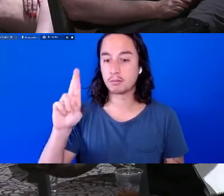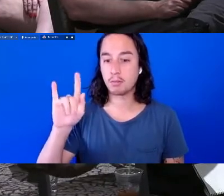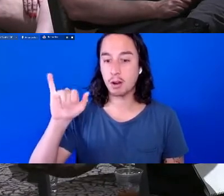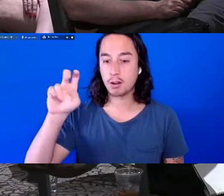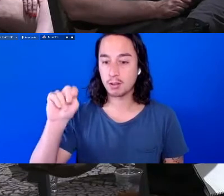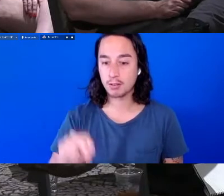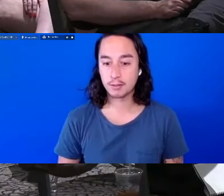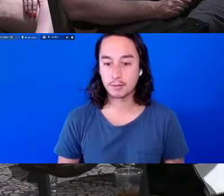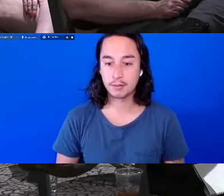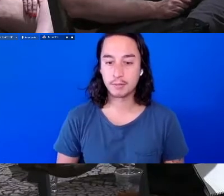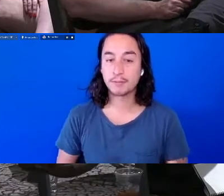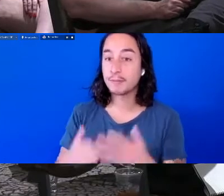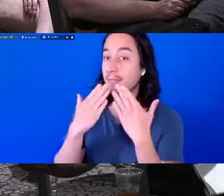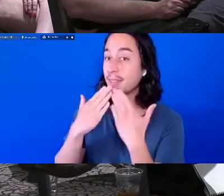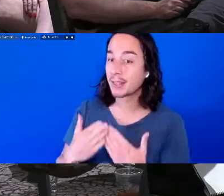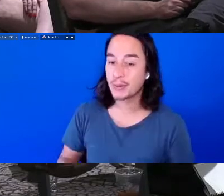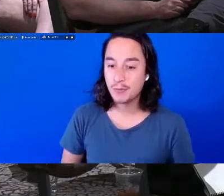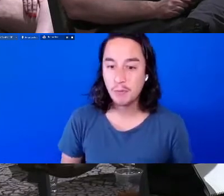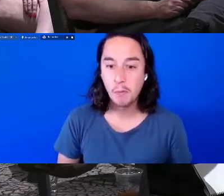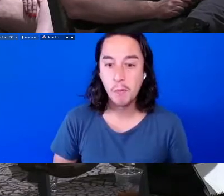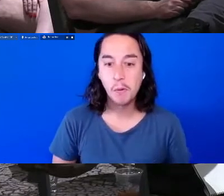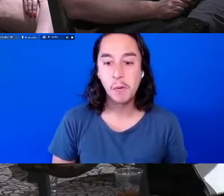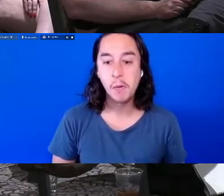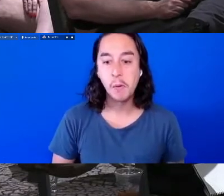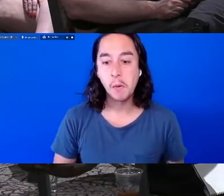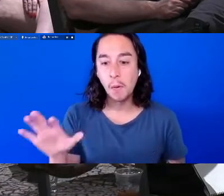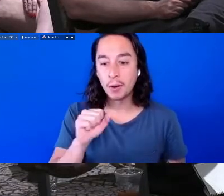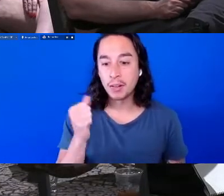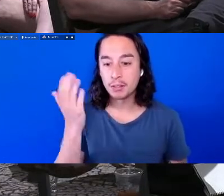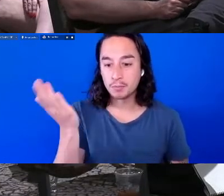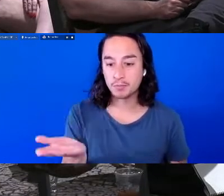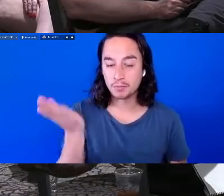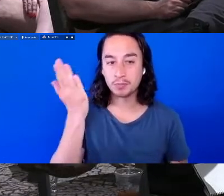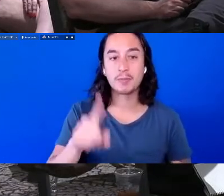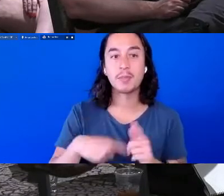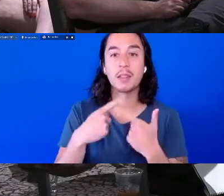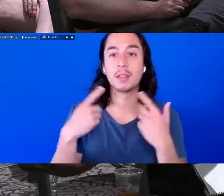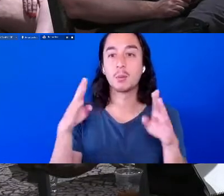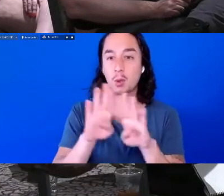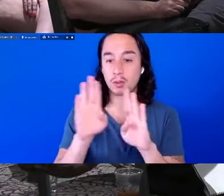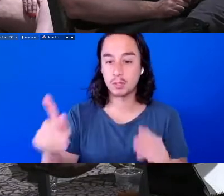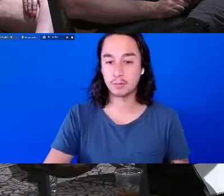you. We're gonna take yours here, and then I wanna close this out.